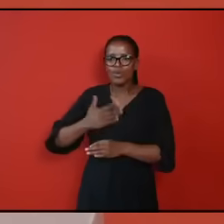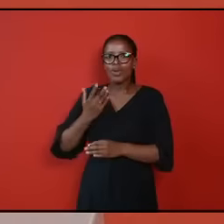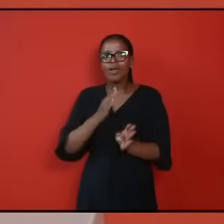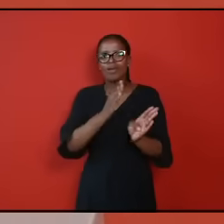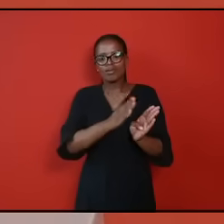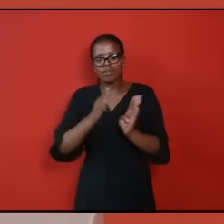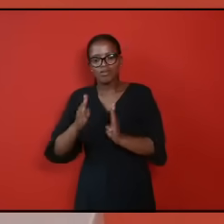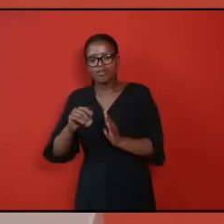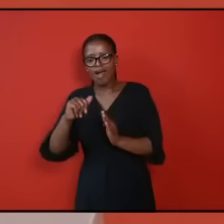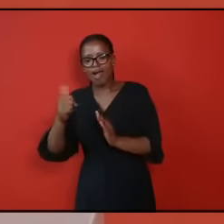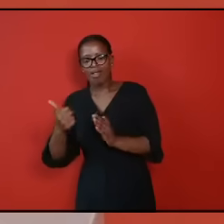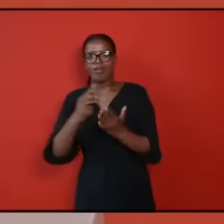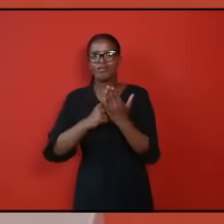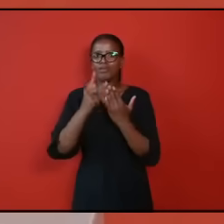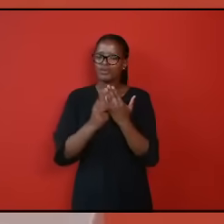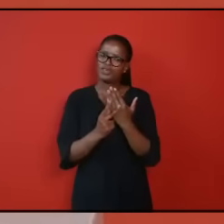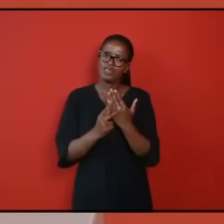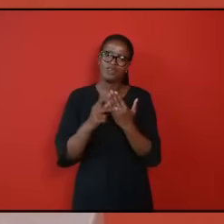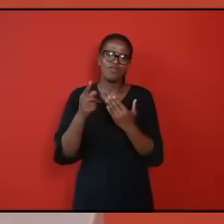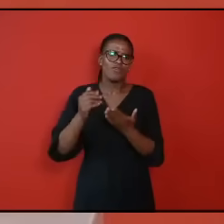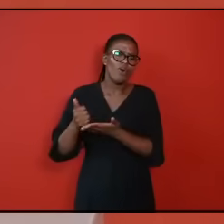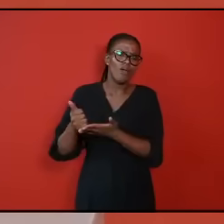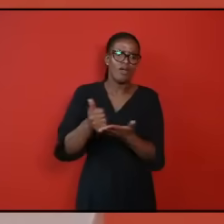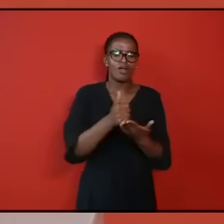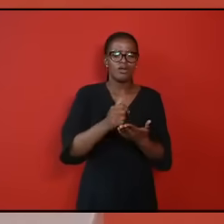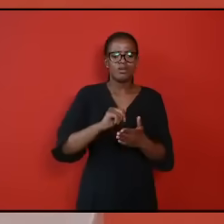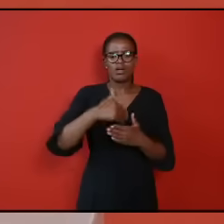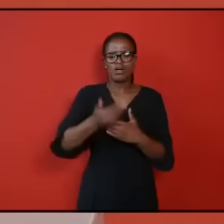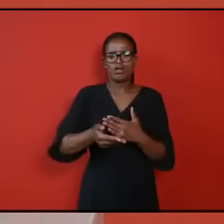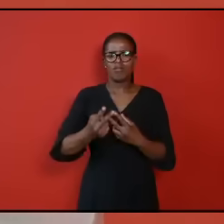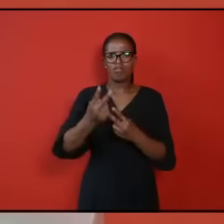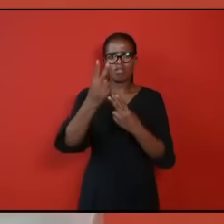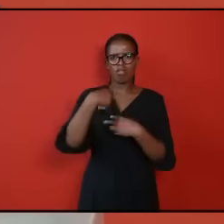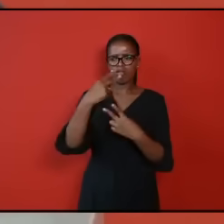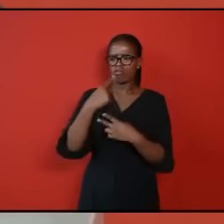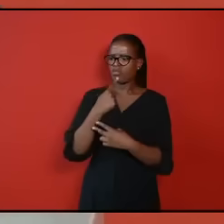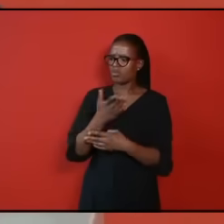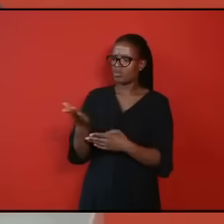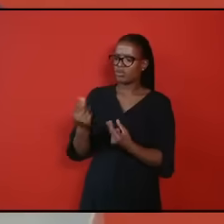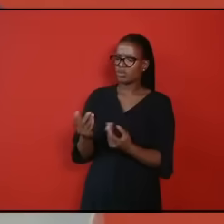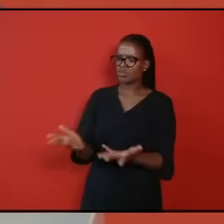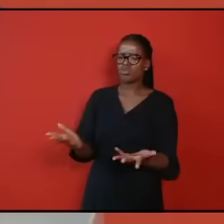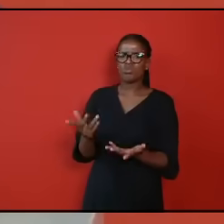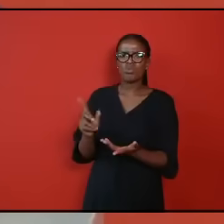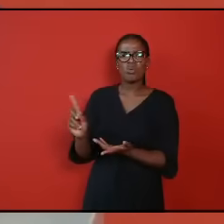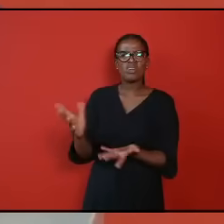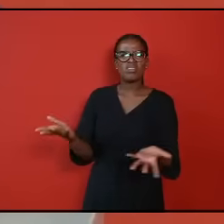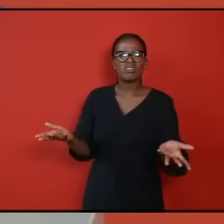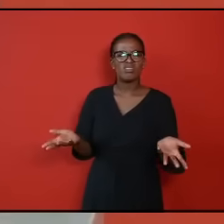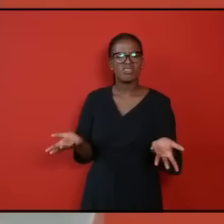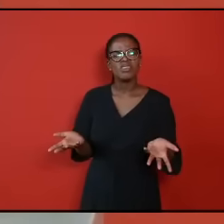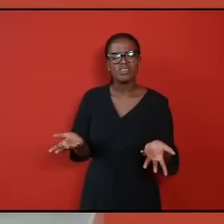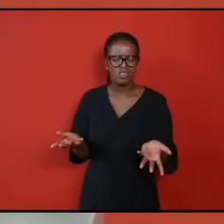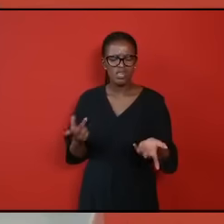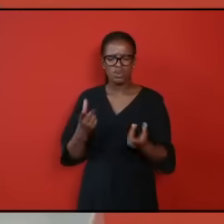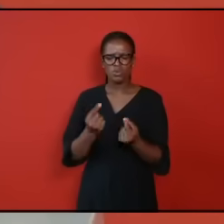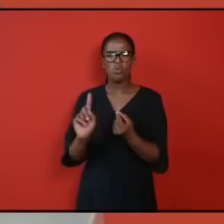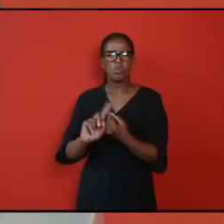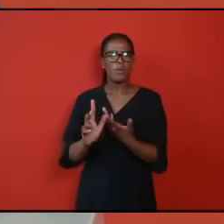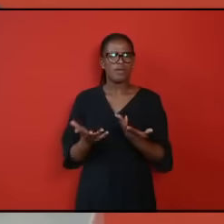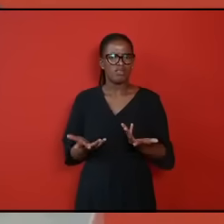next projects. And then people come and insult us. What have they done, these ones? What have they